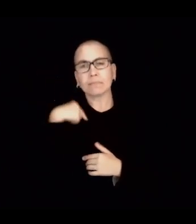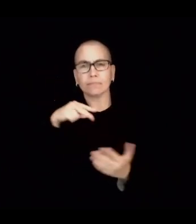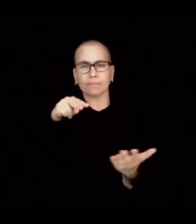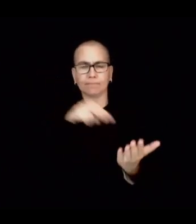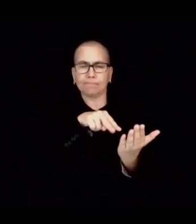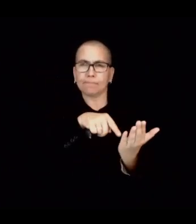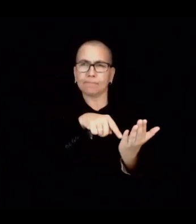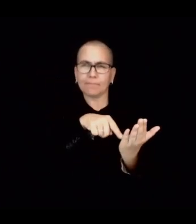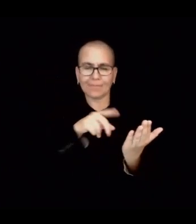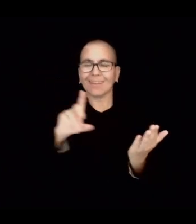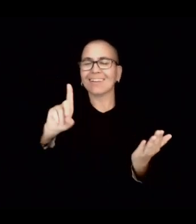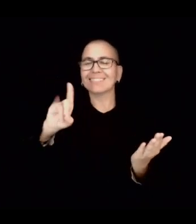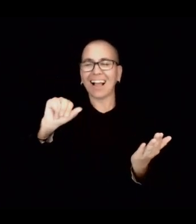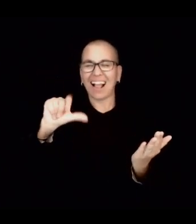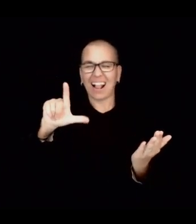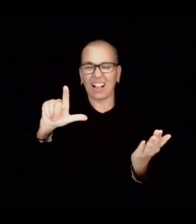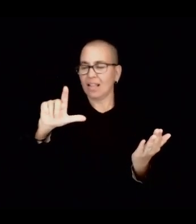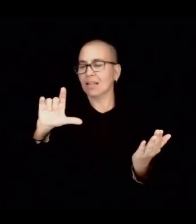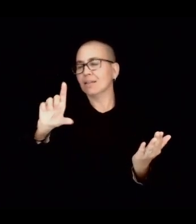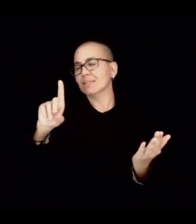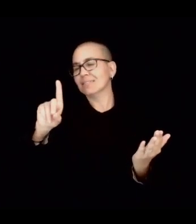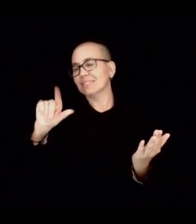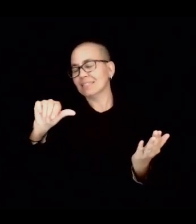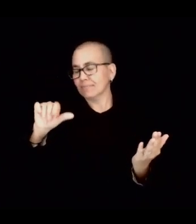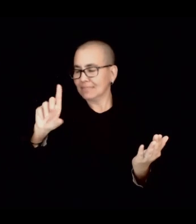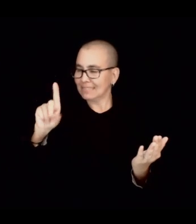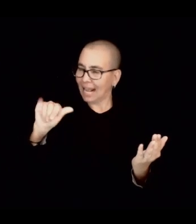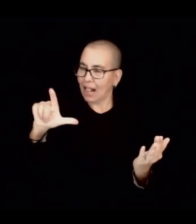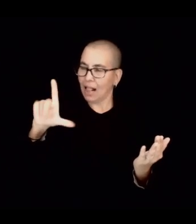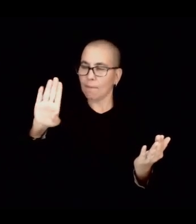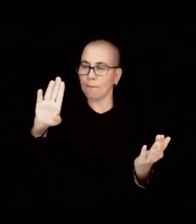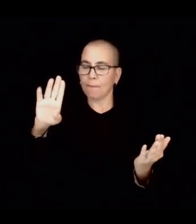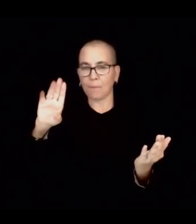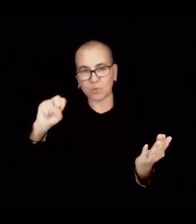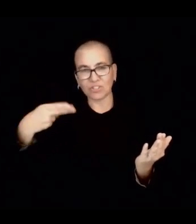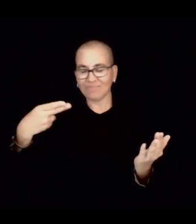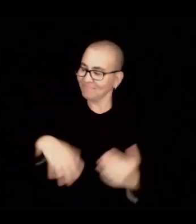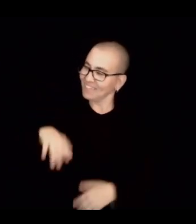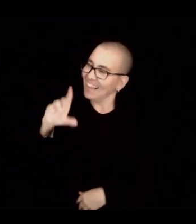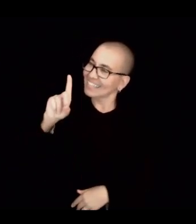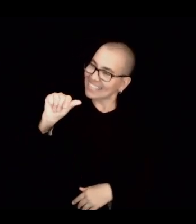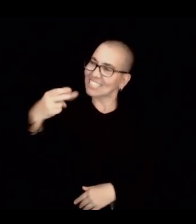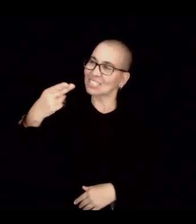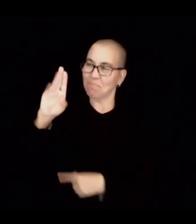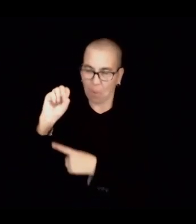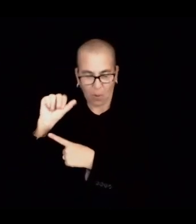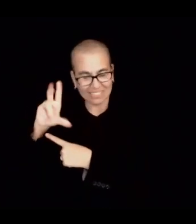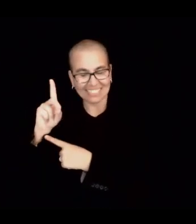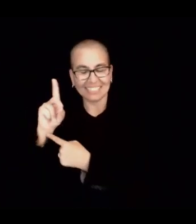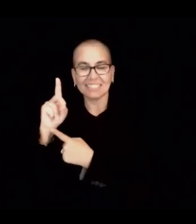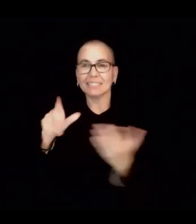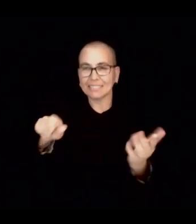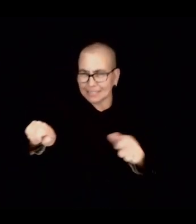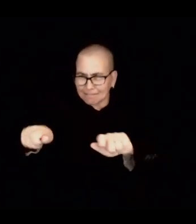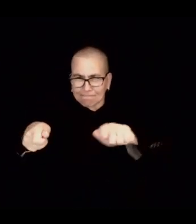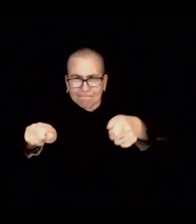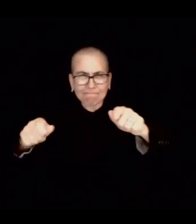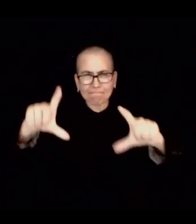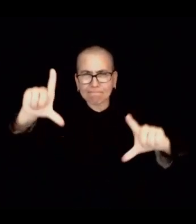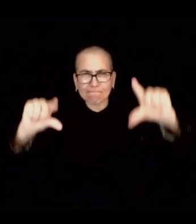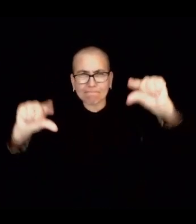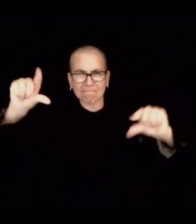in the community, that rate has gone down in the last couple weeks. And I'm wondering if you can discuss that. I don't know if